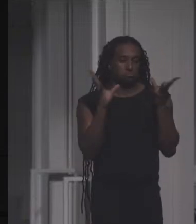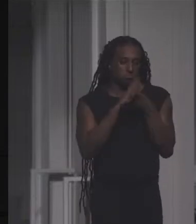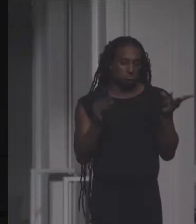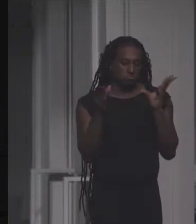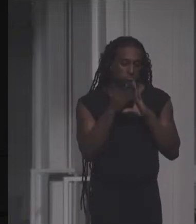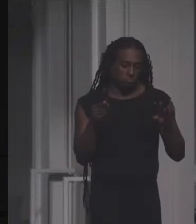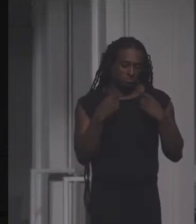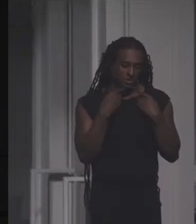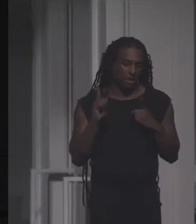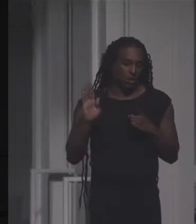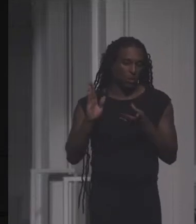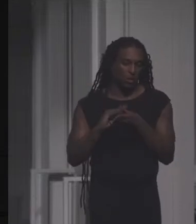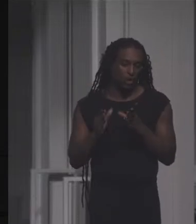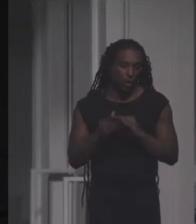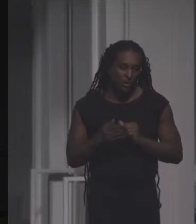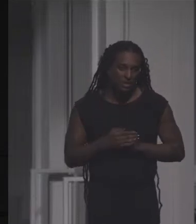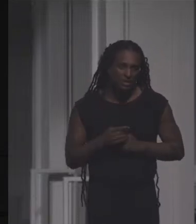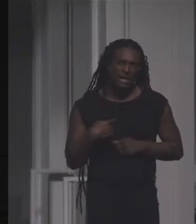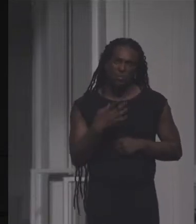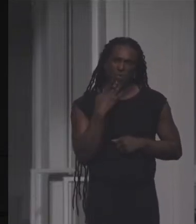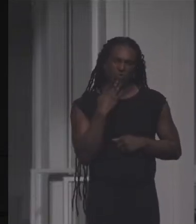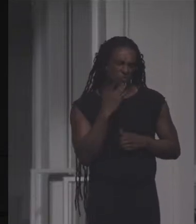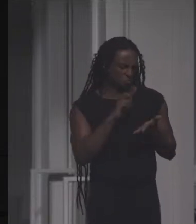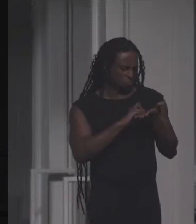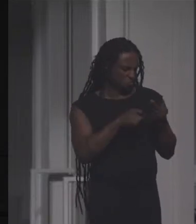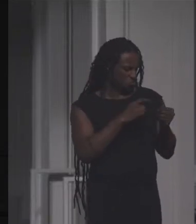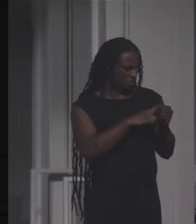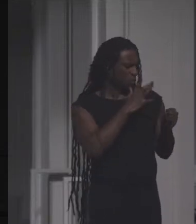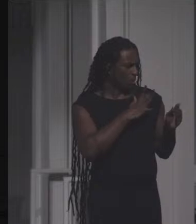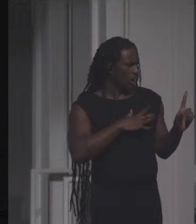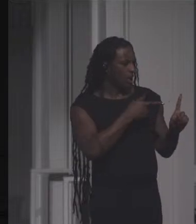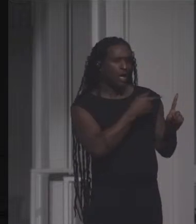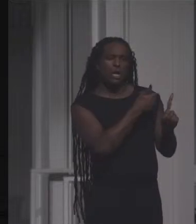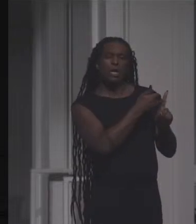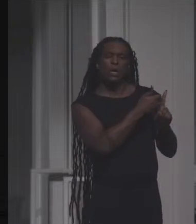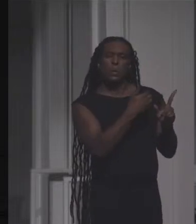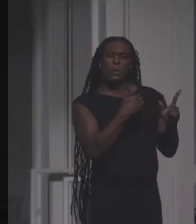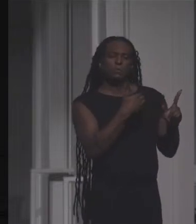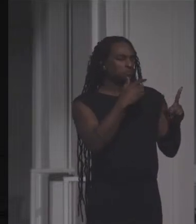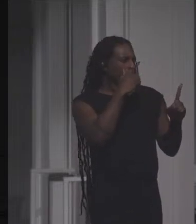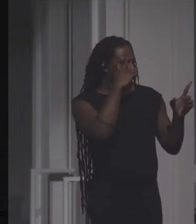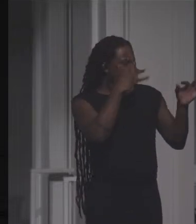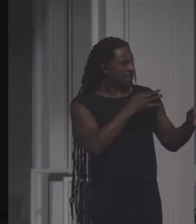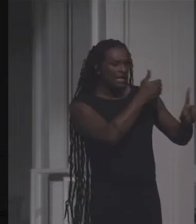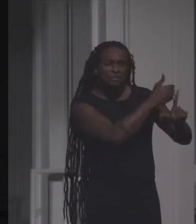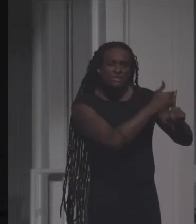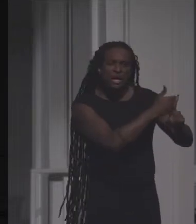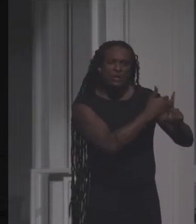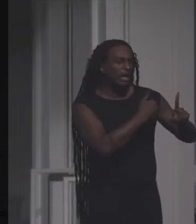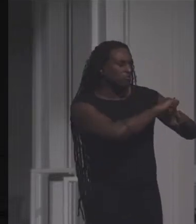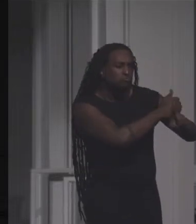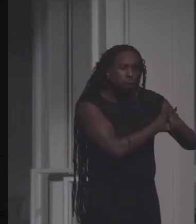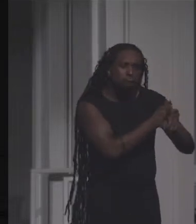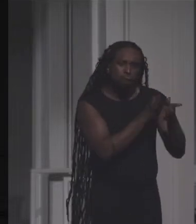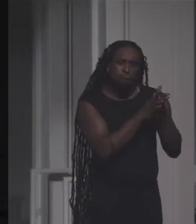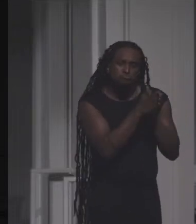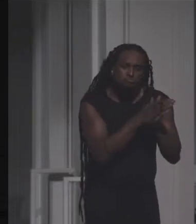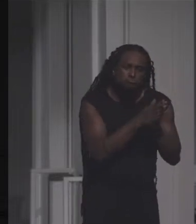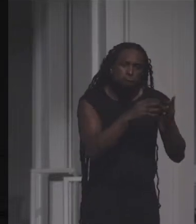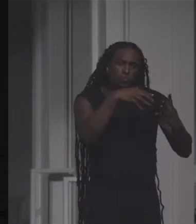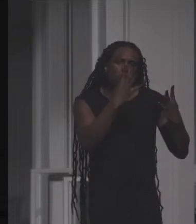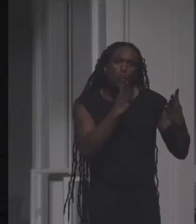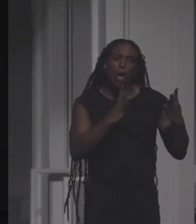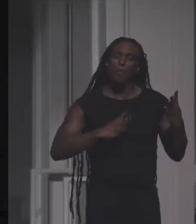like to write about women with agency. I like to write about queer women, women doing rather than being